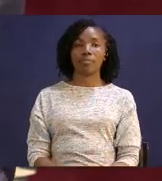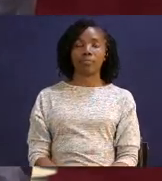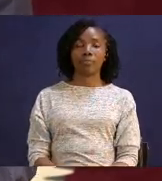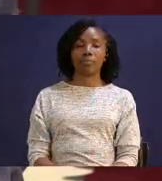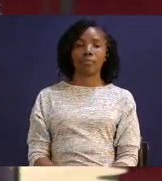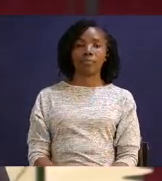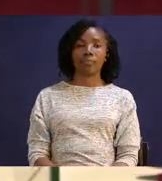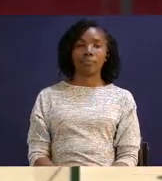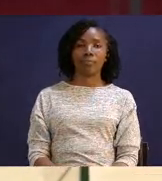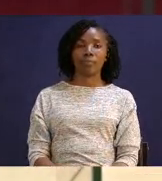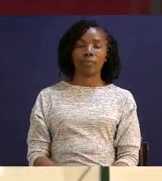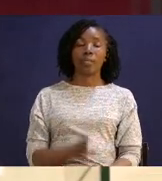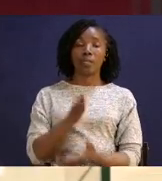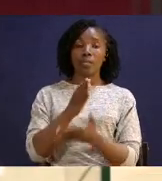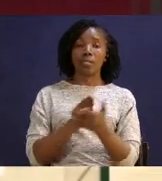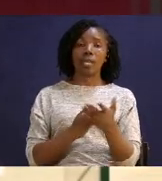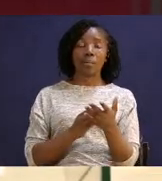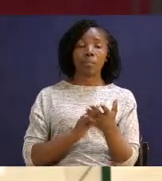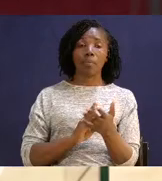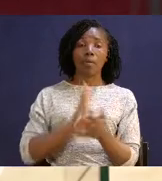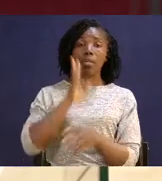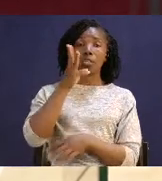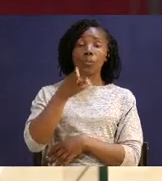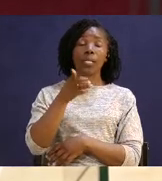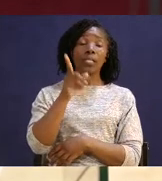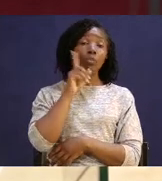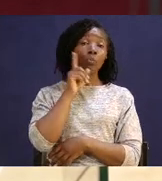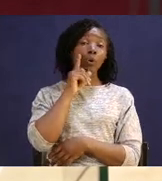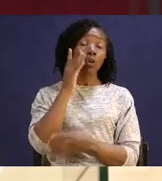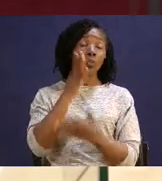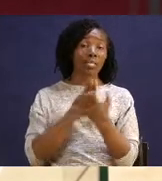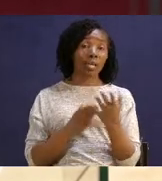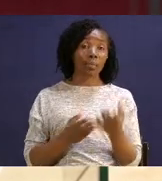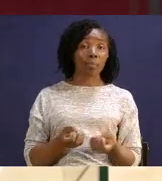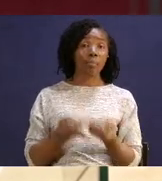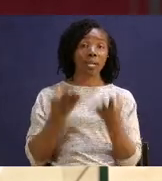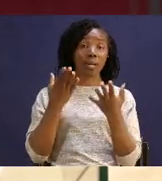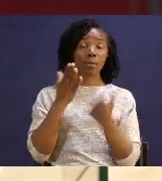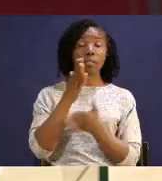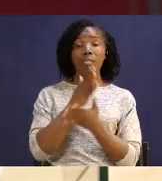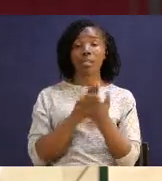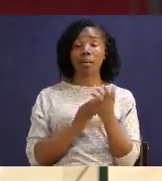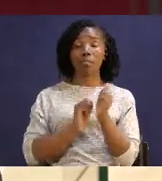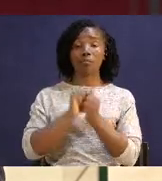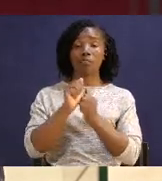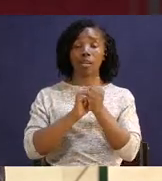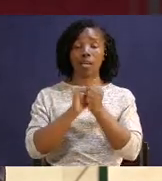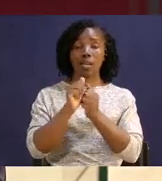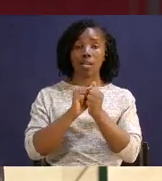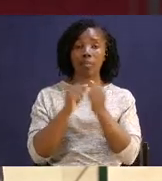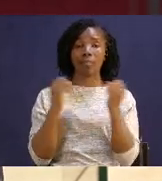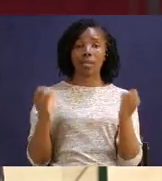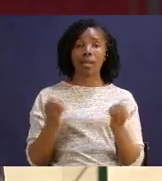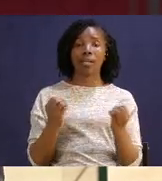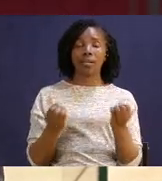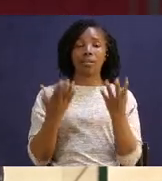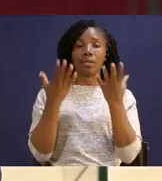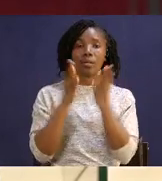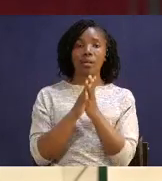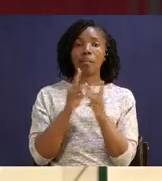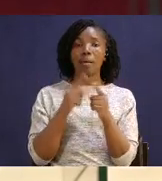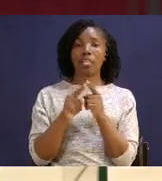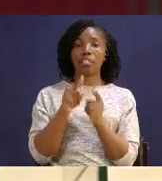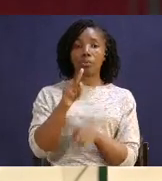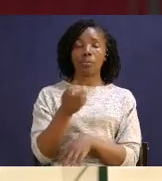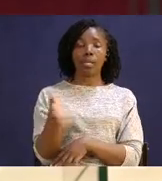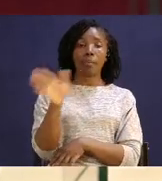course, for some of you, it will not just be this week. For some of you, it is tomorrow. For some of you, it is Friday. Hallelujah. But you're